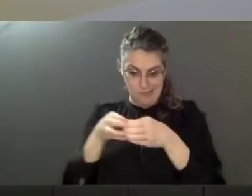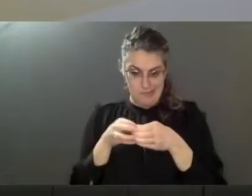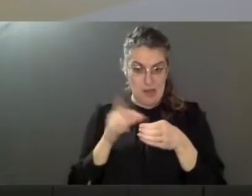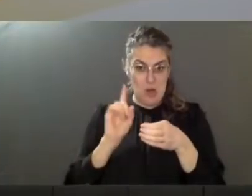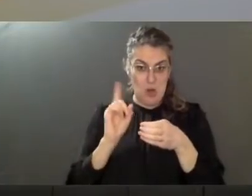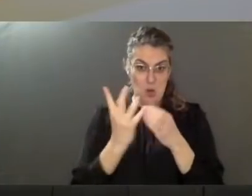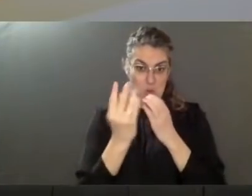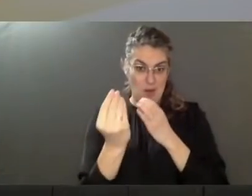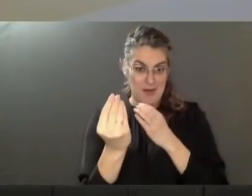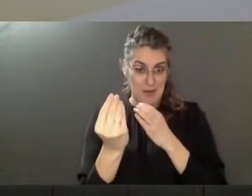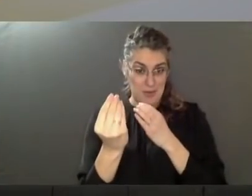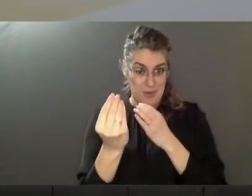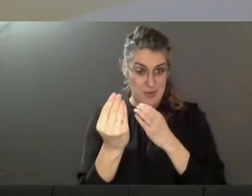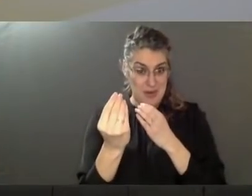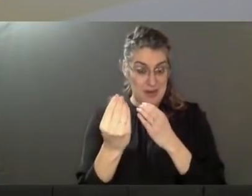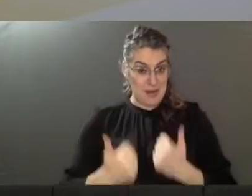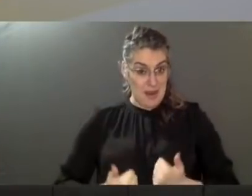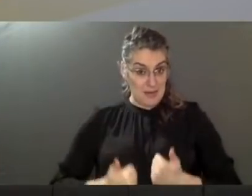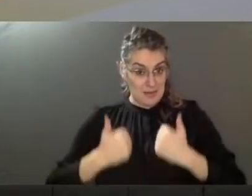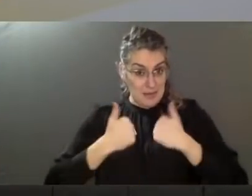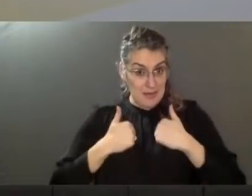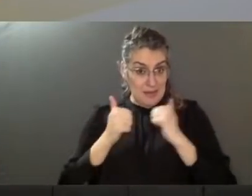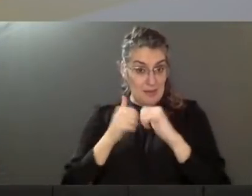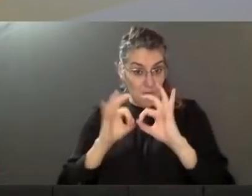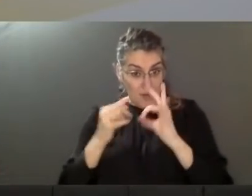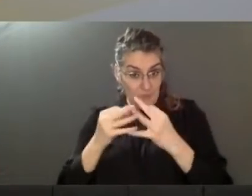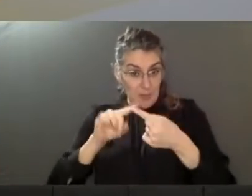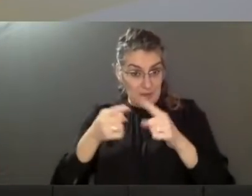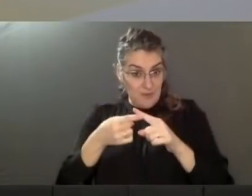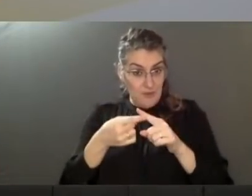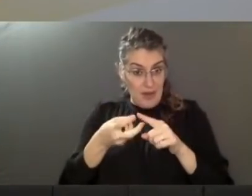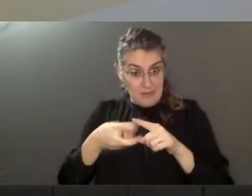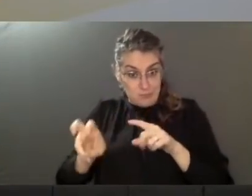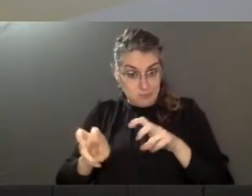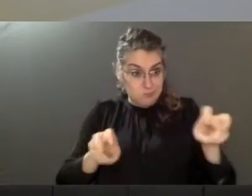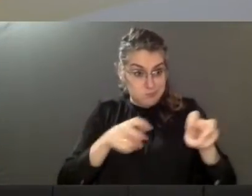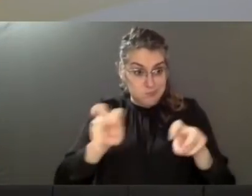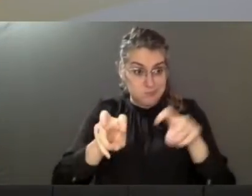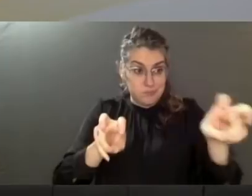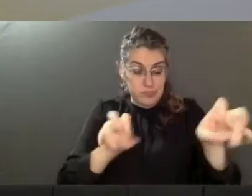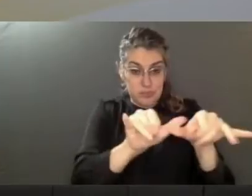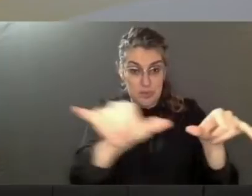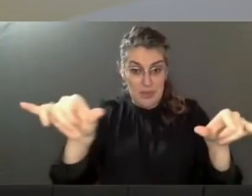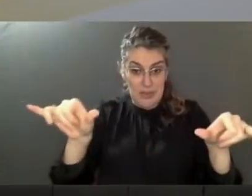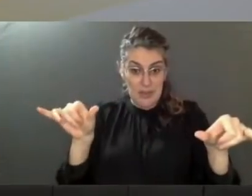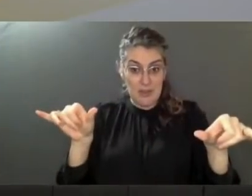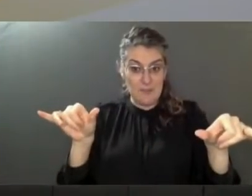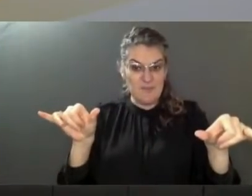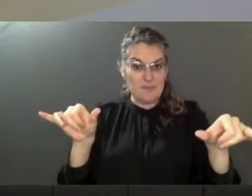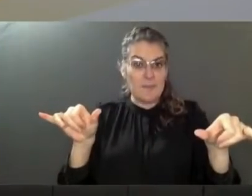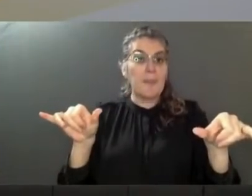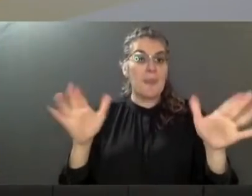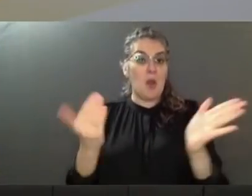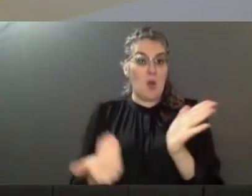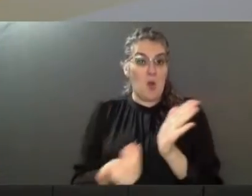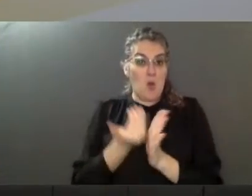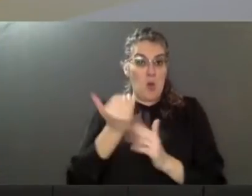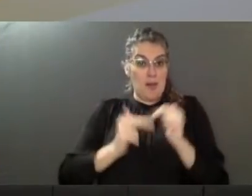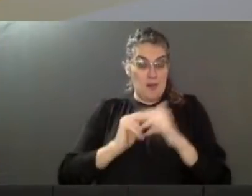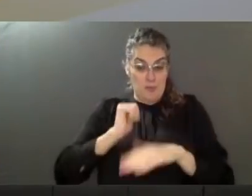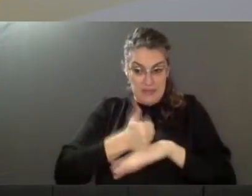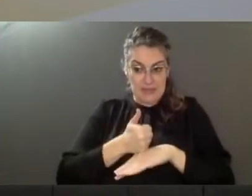families to take their loved ones home? What considerations have been taken into account at the new location because of the pandemic?